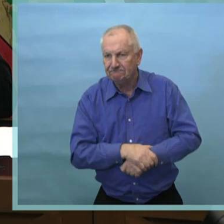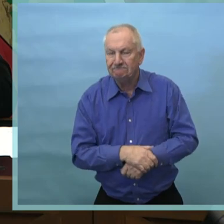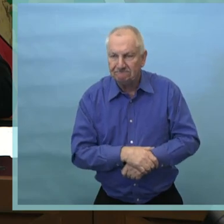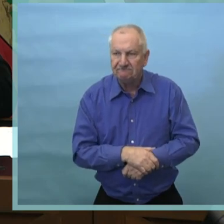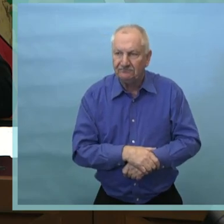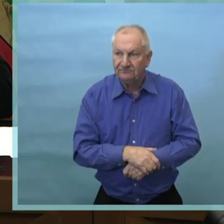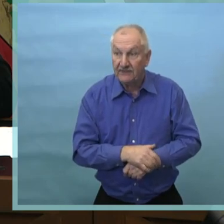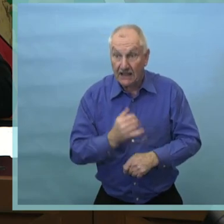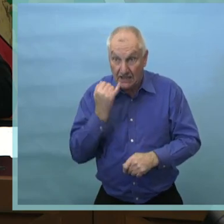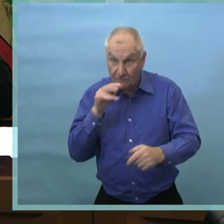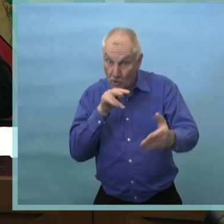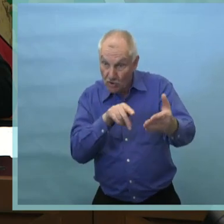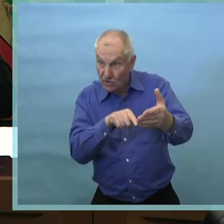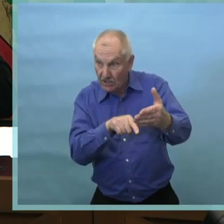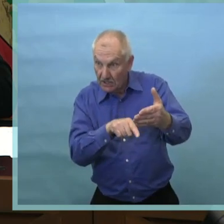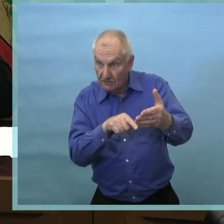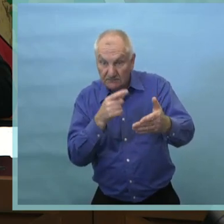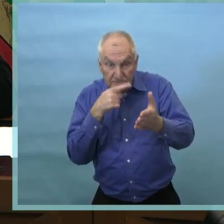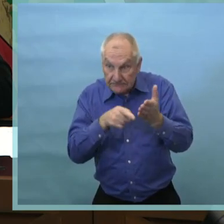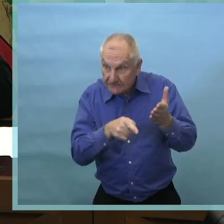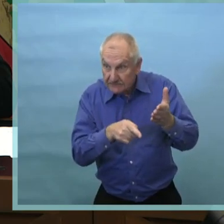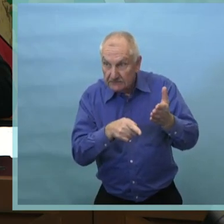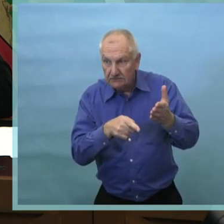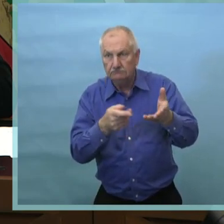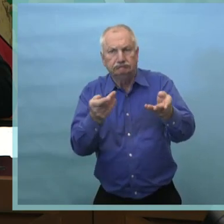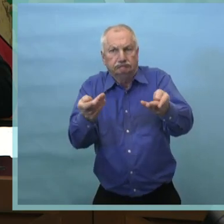know, and we'll ensure that you get that information.